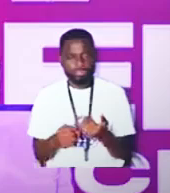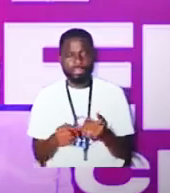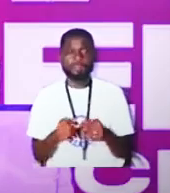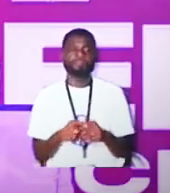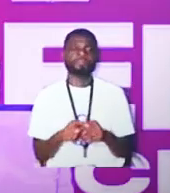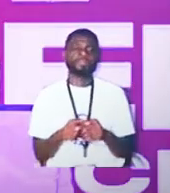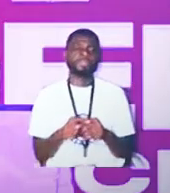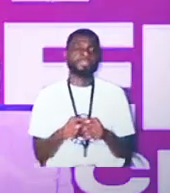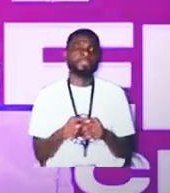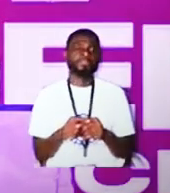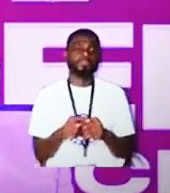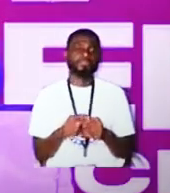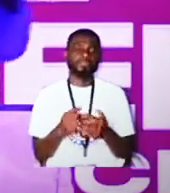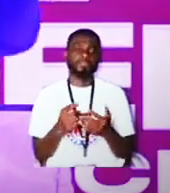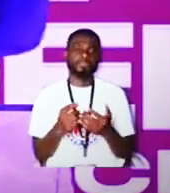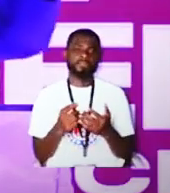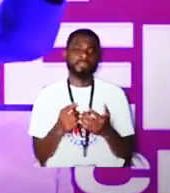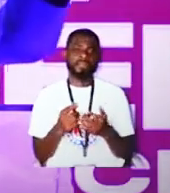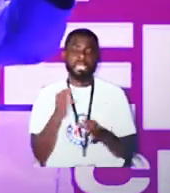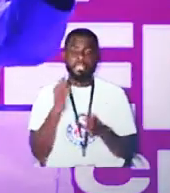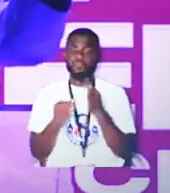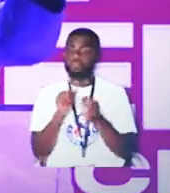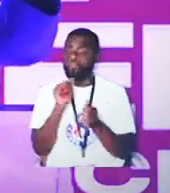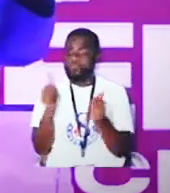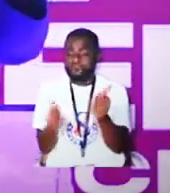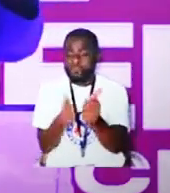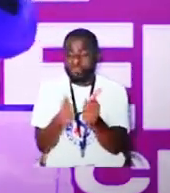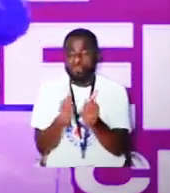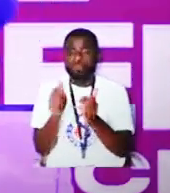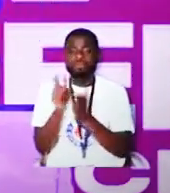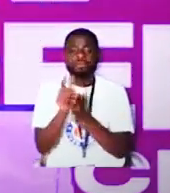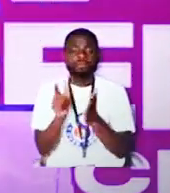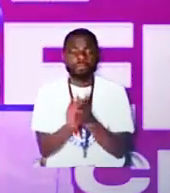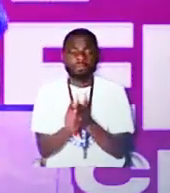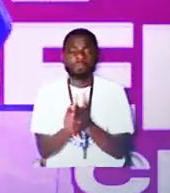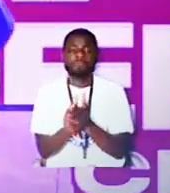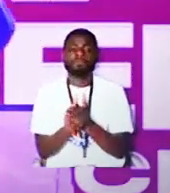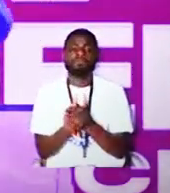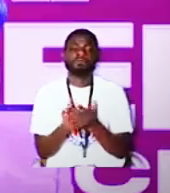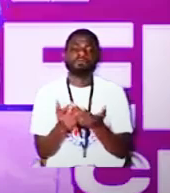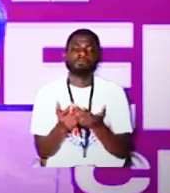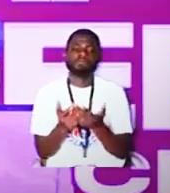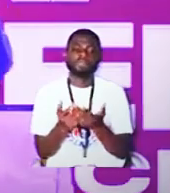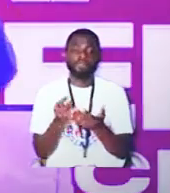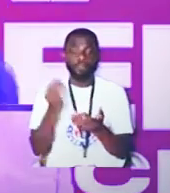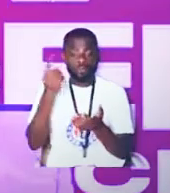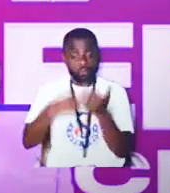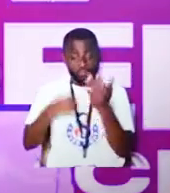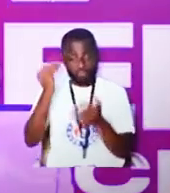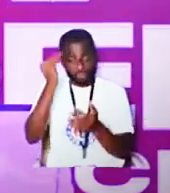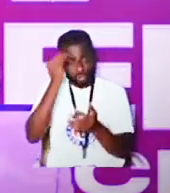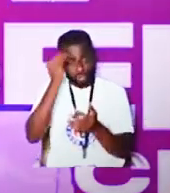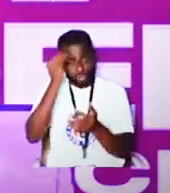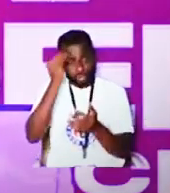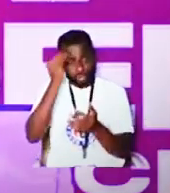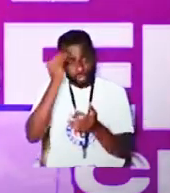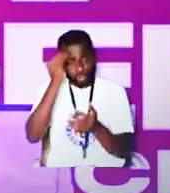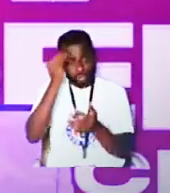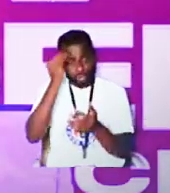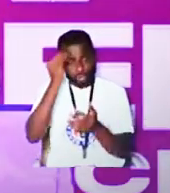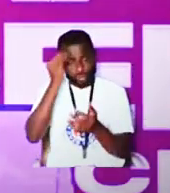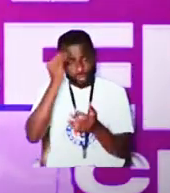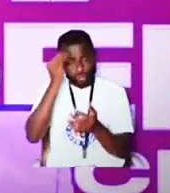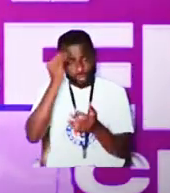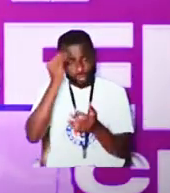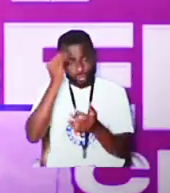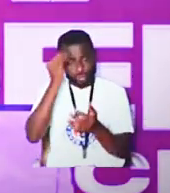about ruling, are living by the standards that have been set in the Constitution. What we know is right, we don't live by it. No nation will